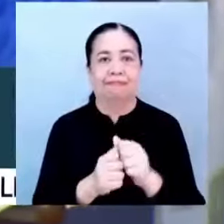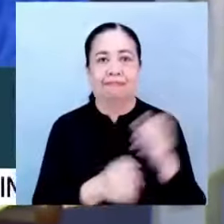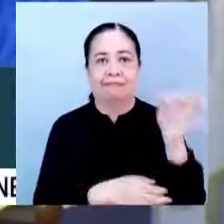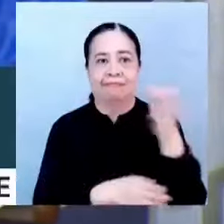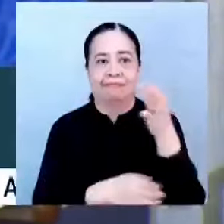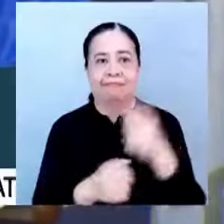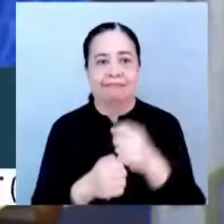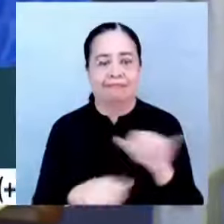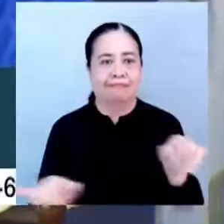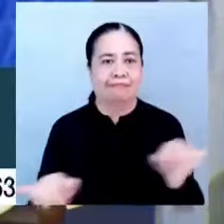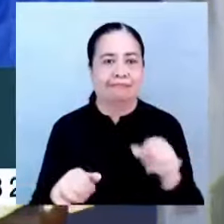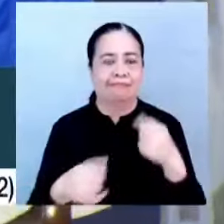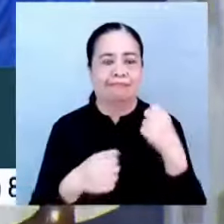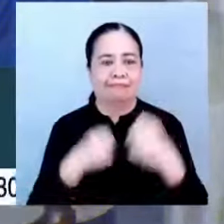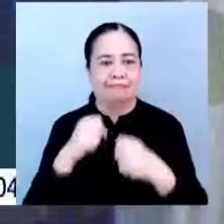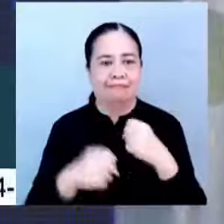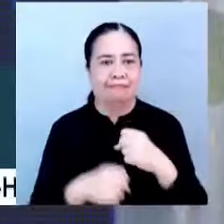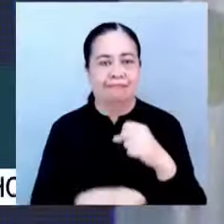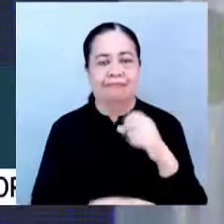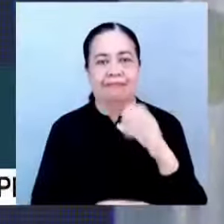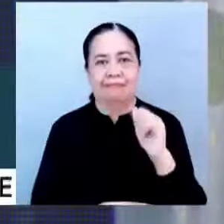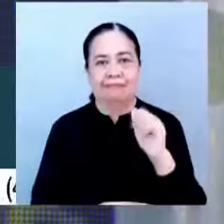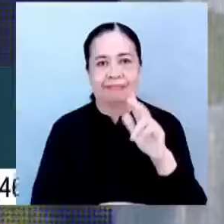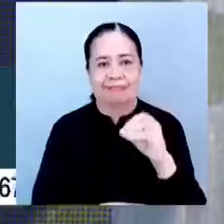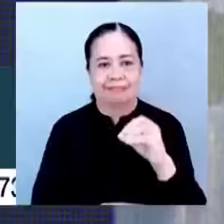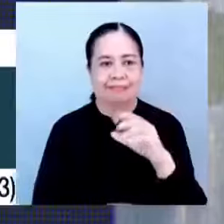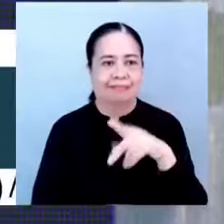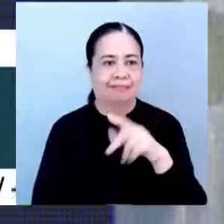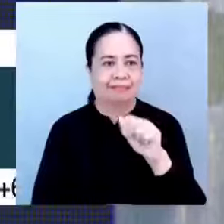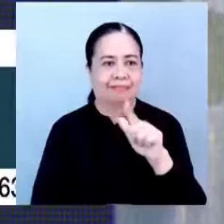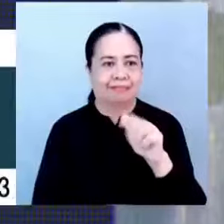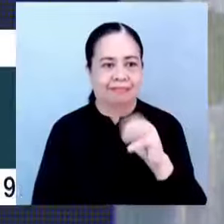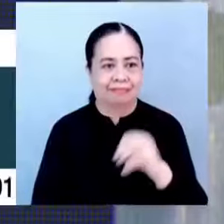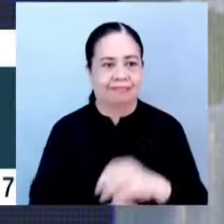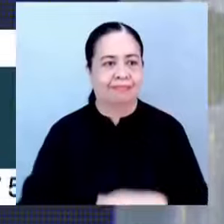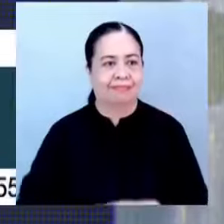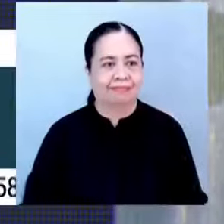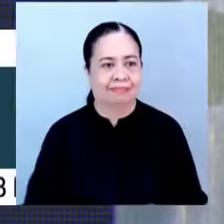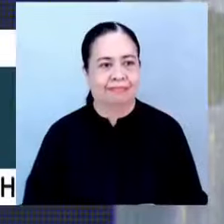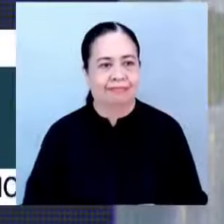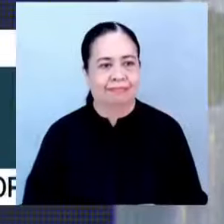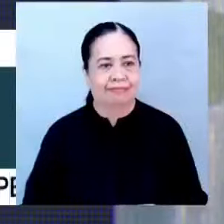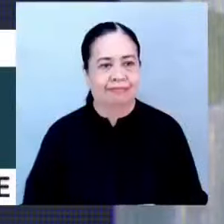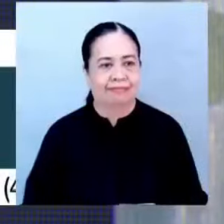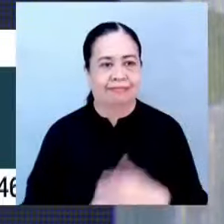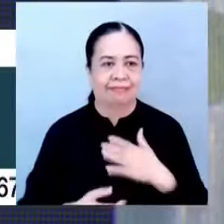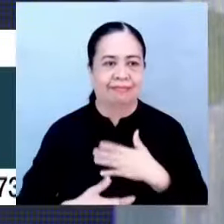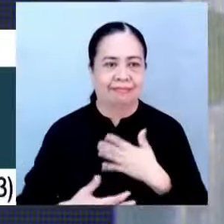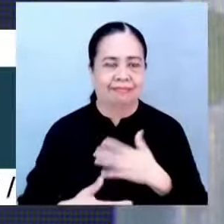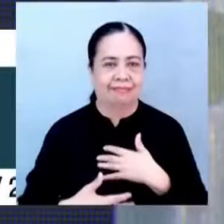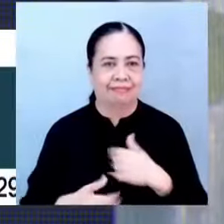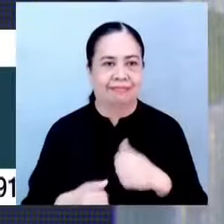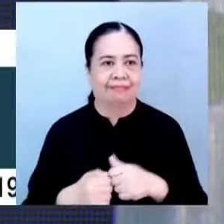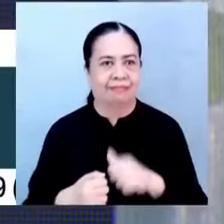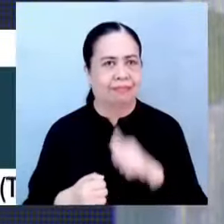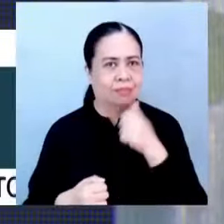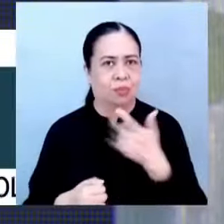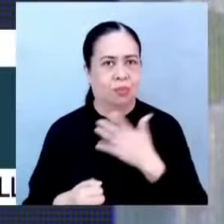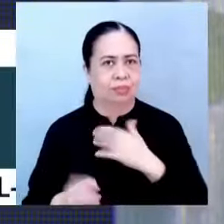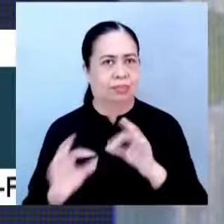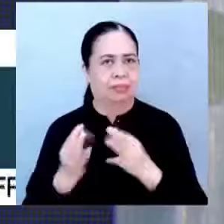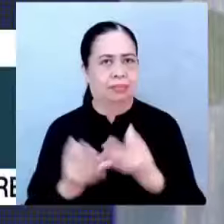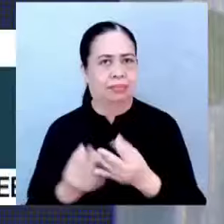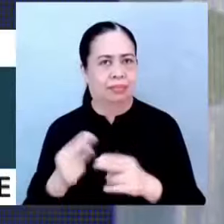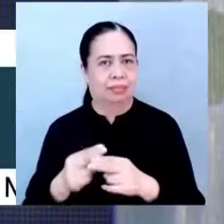fellow boxer Carlo Paalam. Sobrang saya po kasi dala yung, hindi lang apelido yung dala namin po eh. Kasi